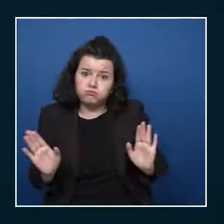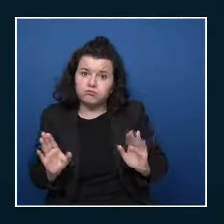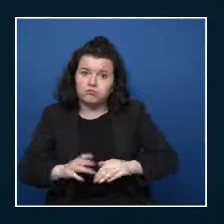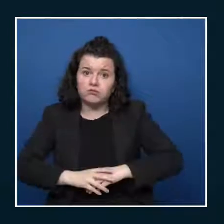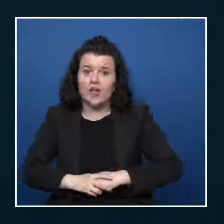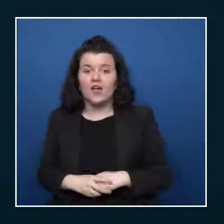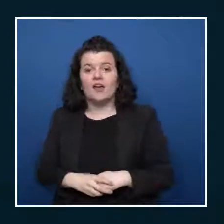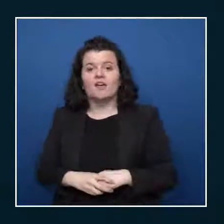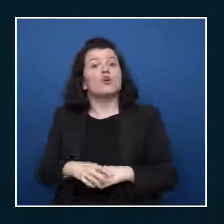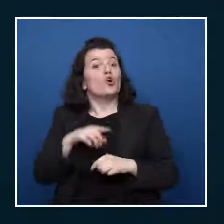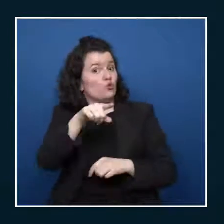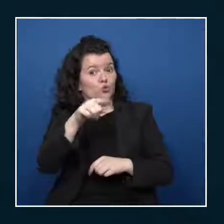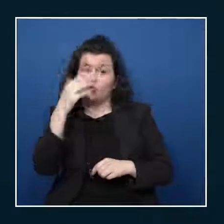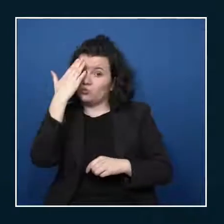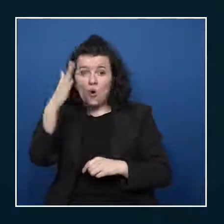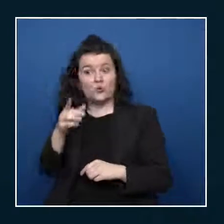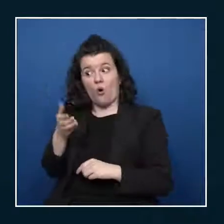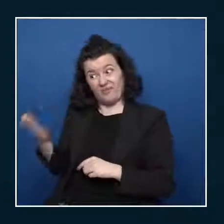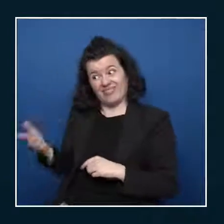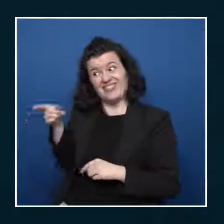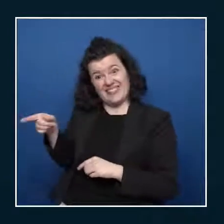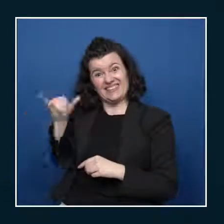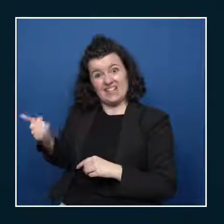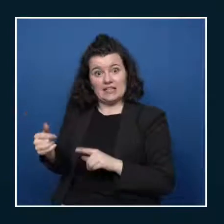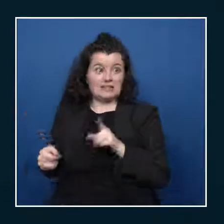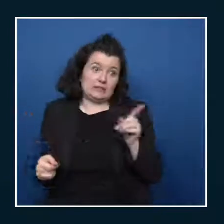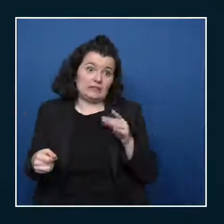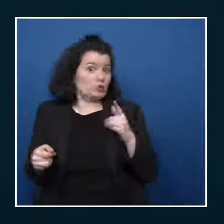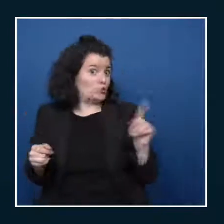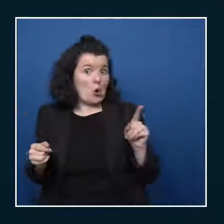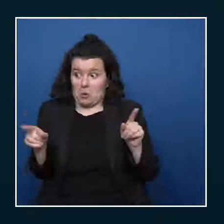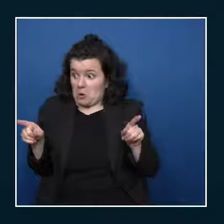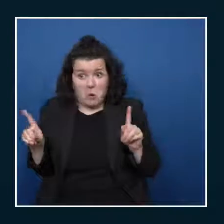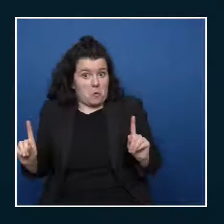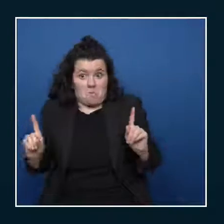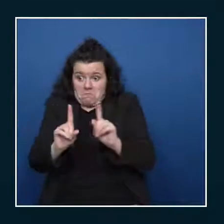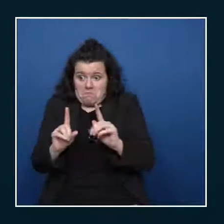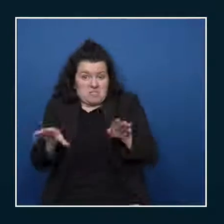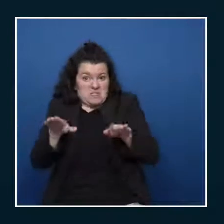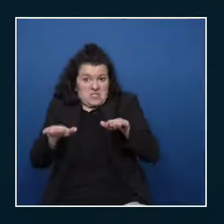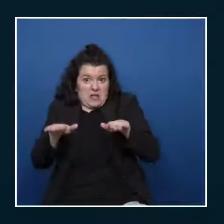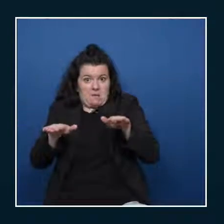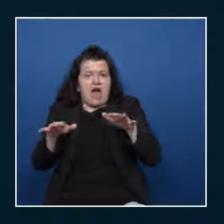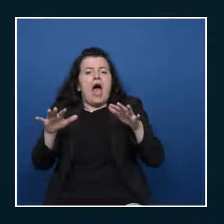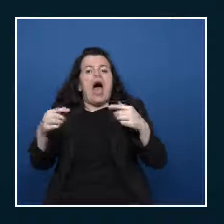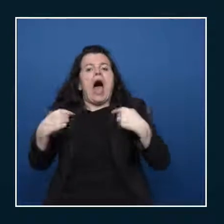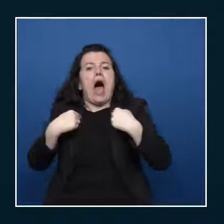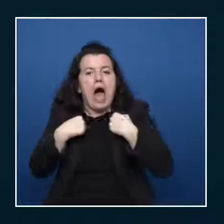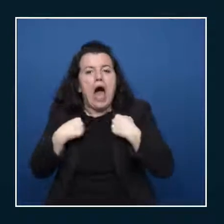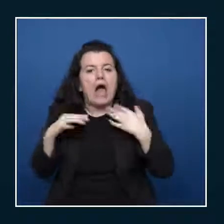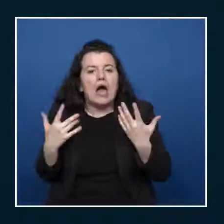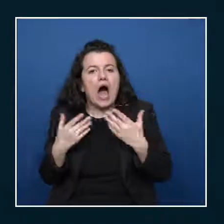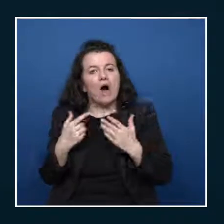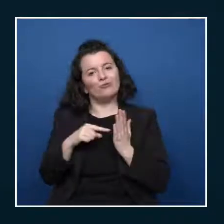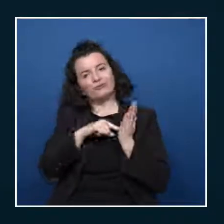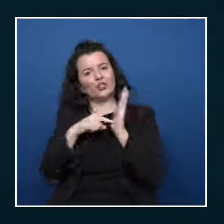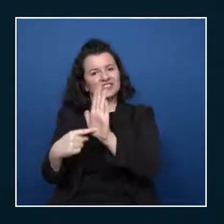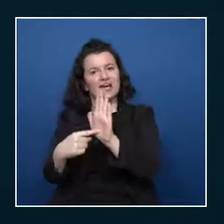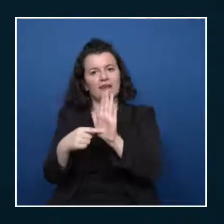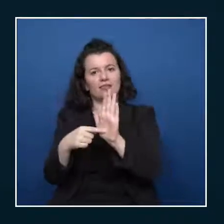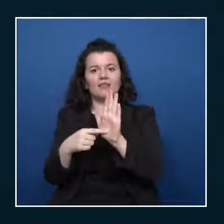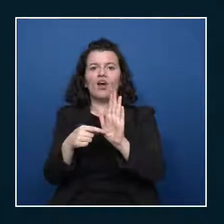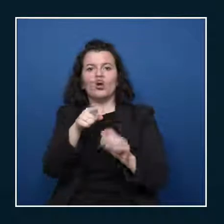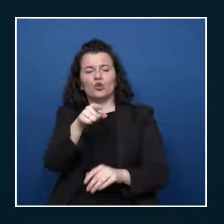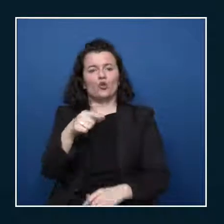not be able to tell, right? Because of the way that I host things. But if you're just by yourself, it's